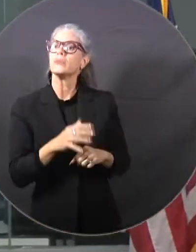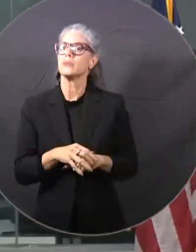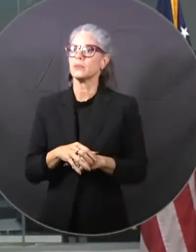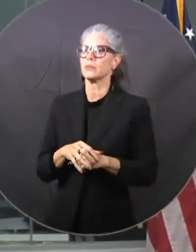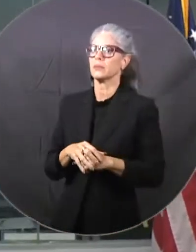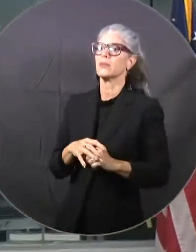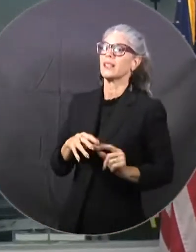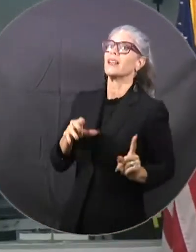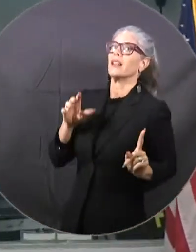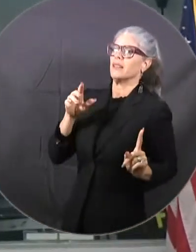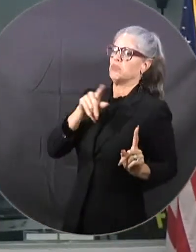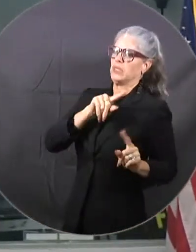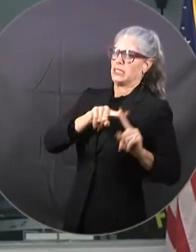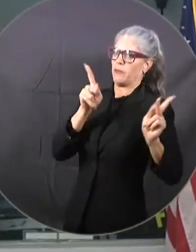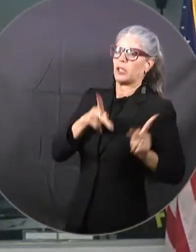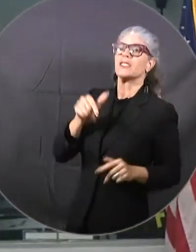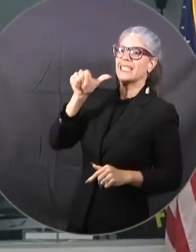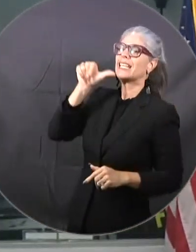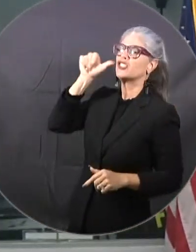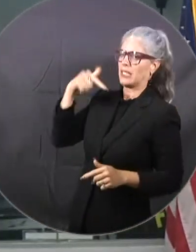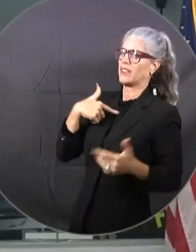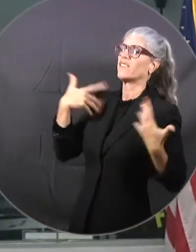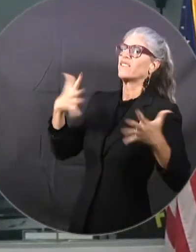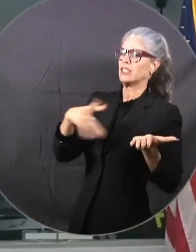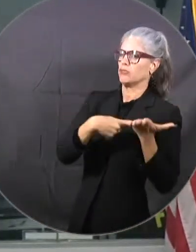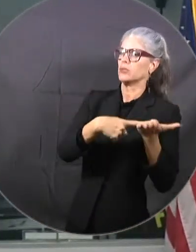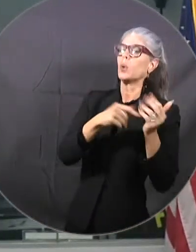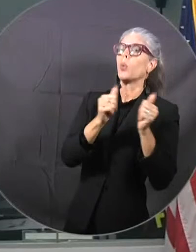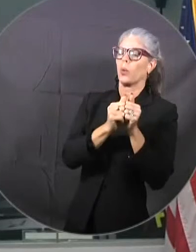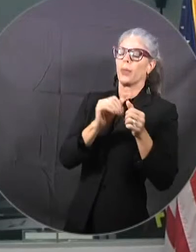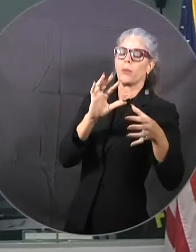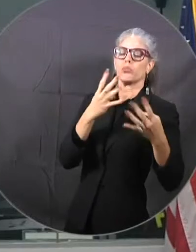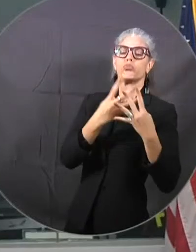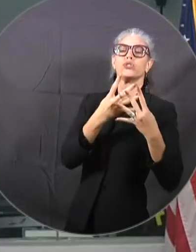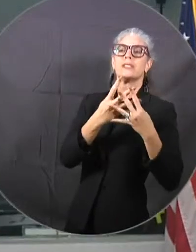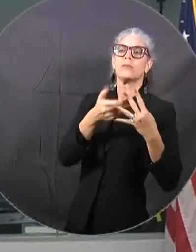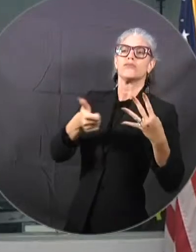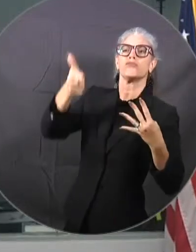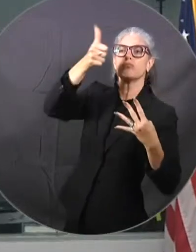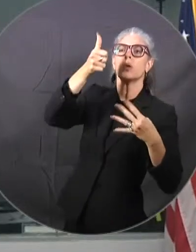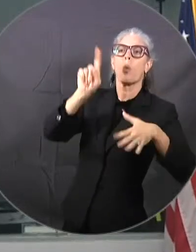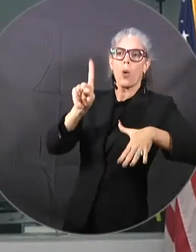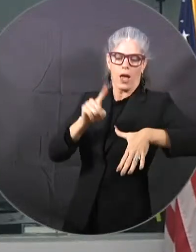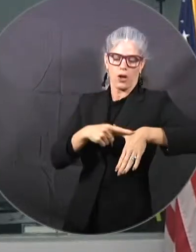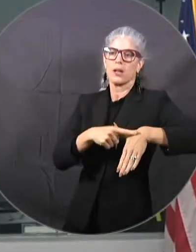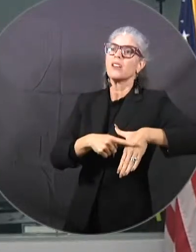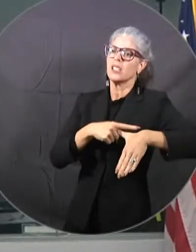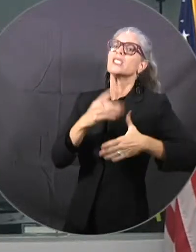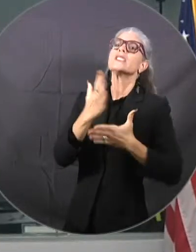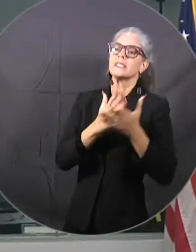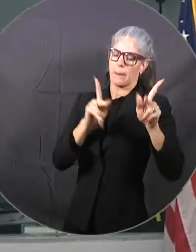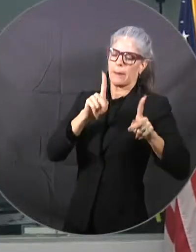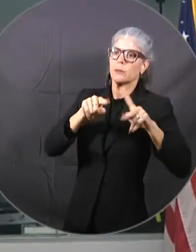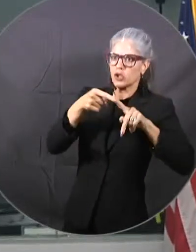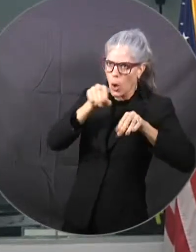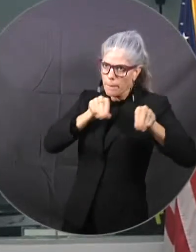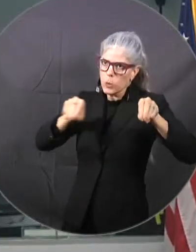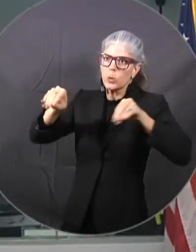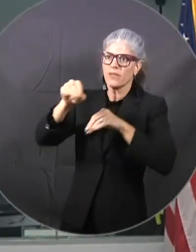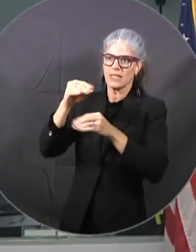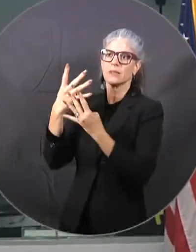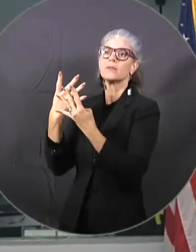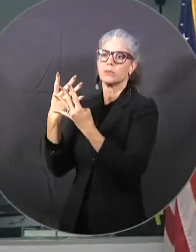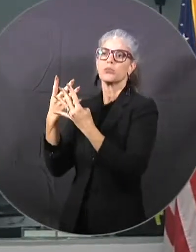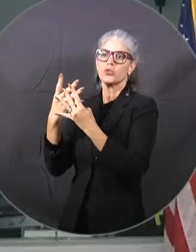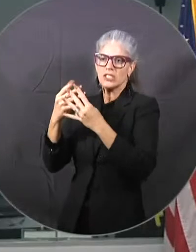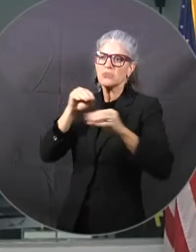for the facilities, especially up here in the Panhandle, and moving individuals around, making the preparations, bringing in the extra staff. So again, the